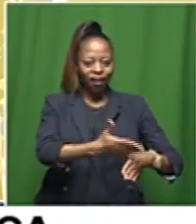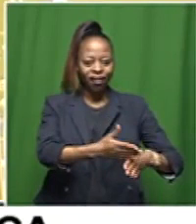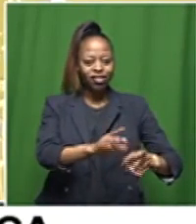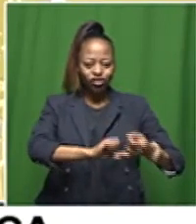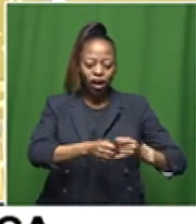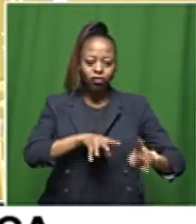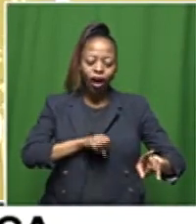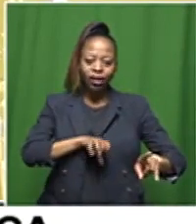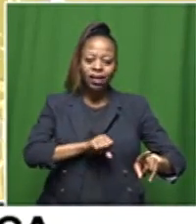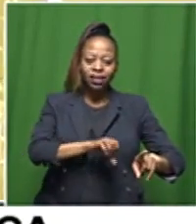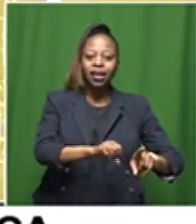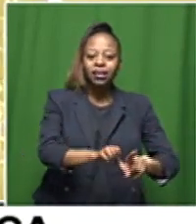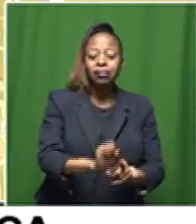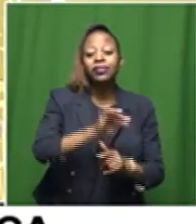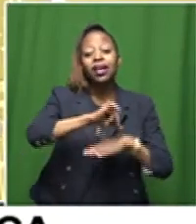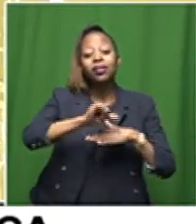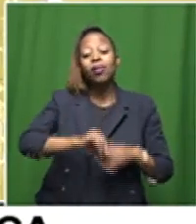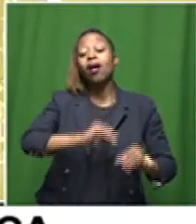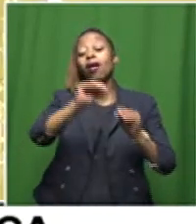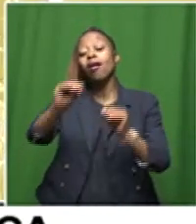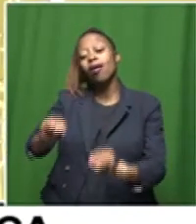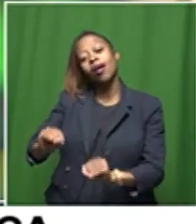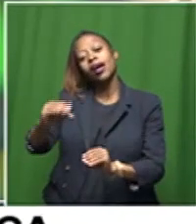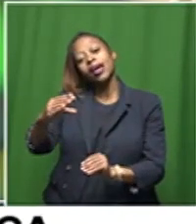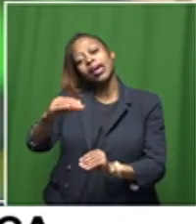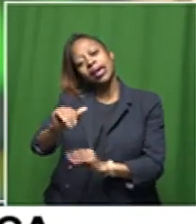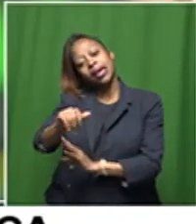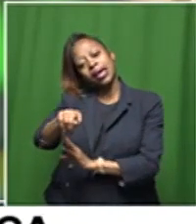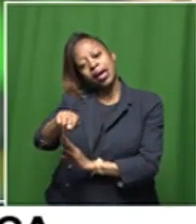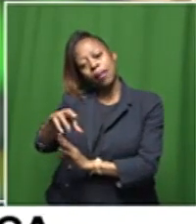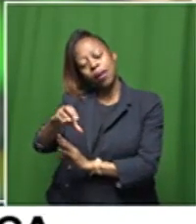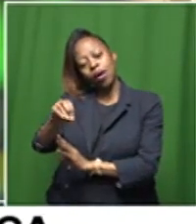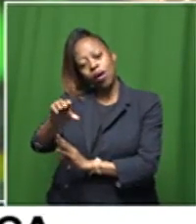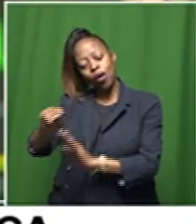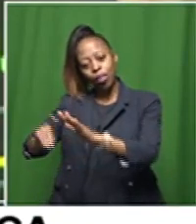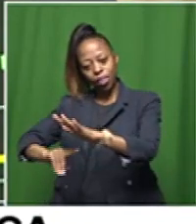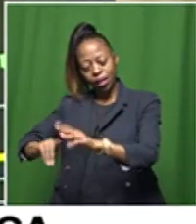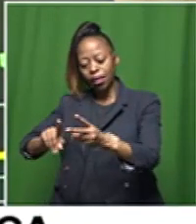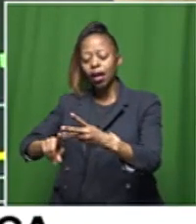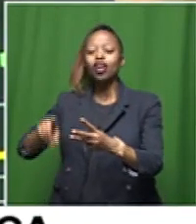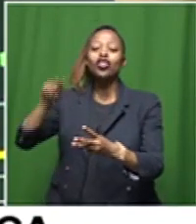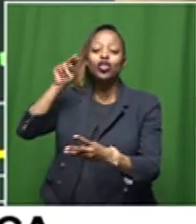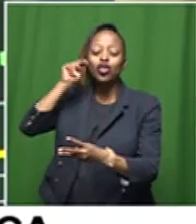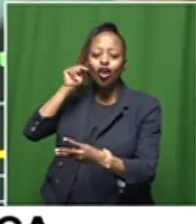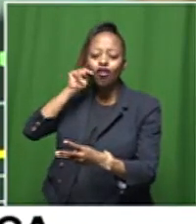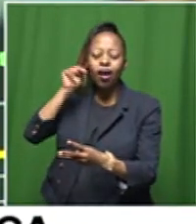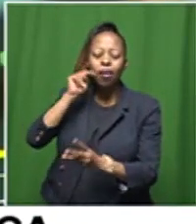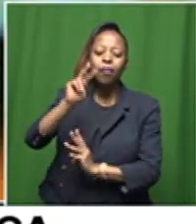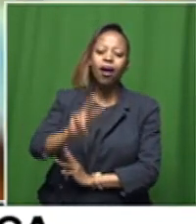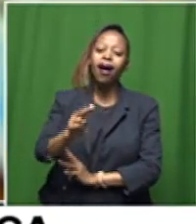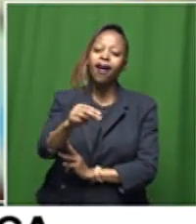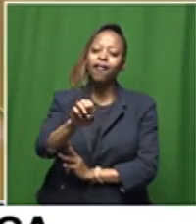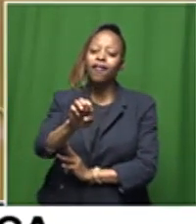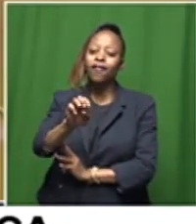are done here, next month we're moving to Capricorn District. Then the other November will be going to Wembe District. December